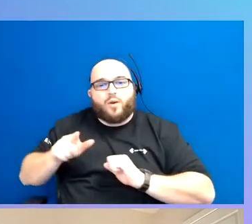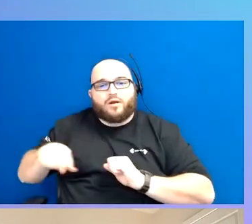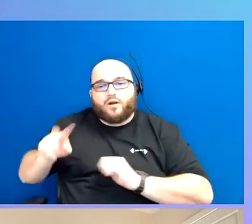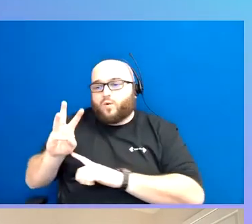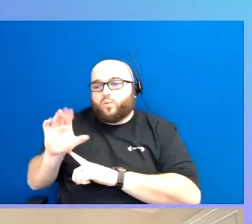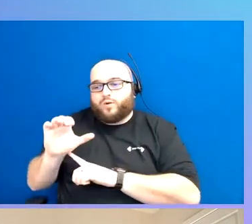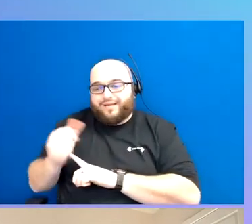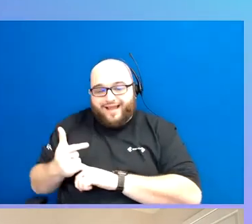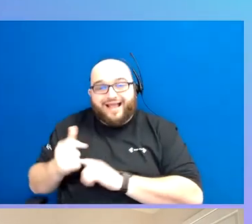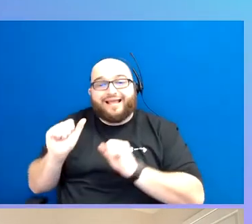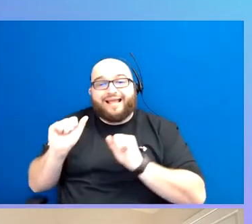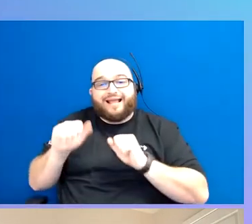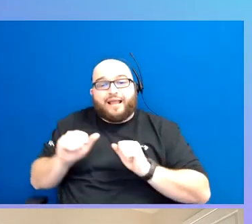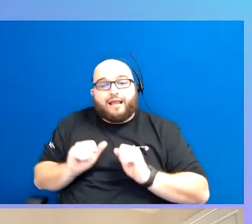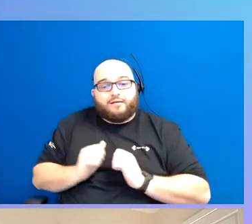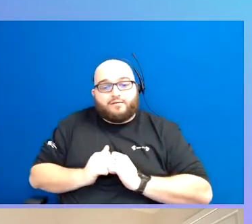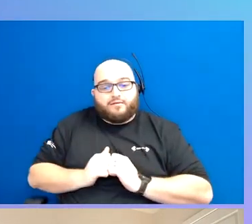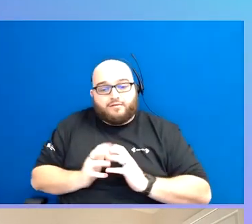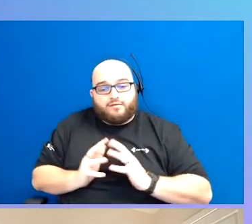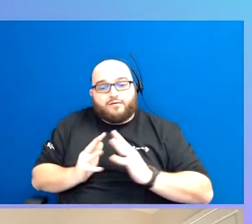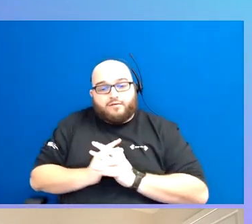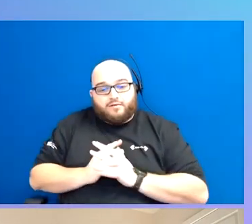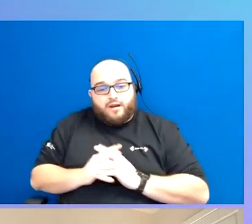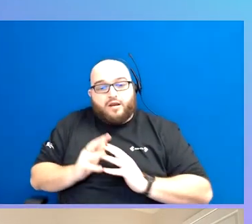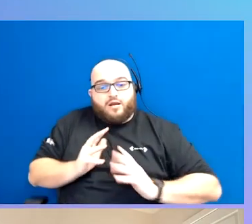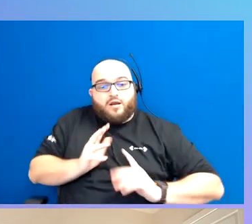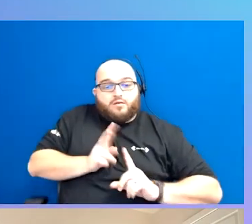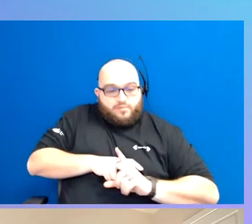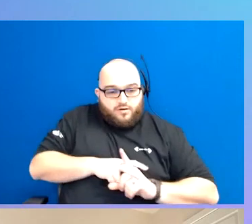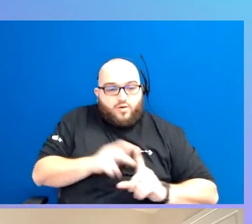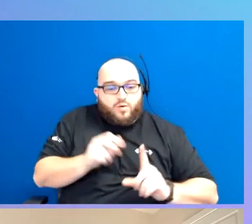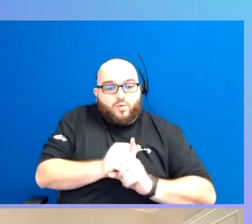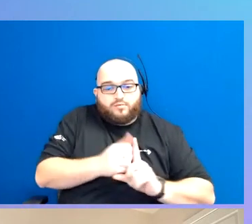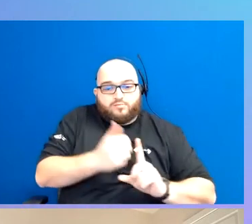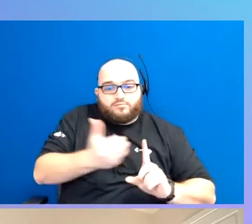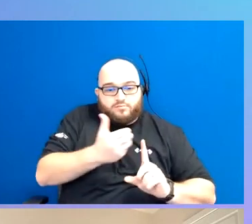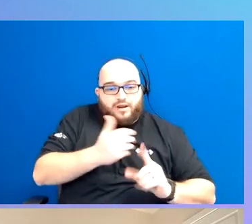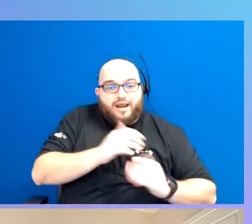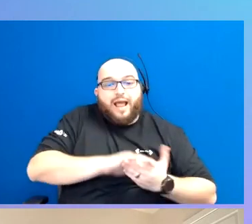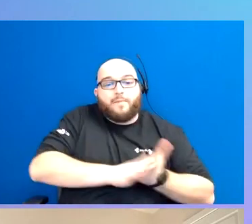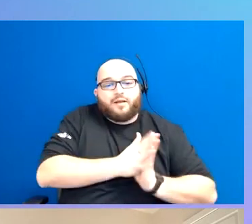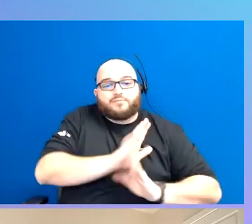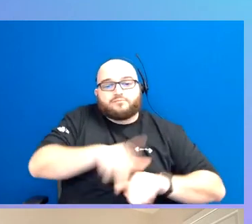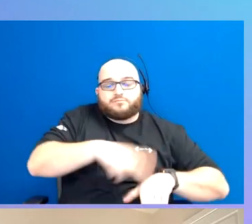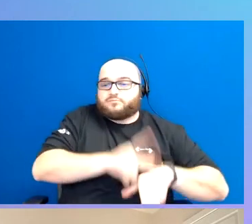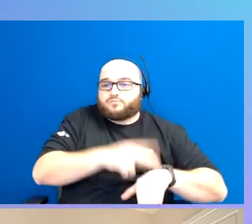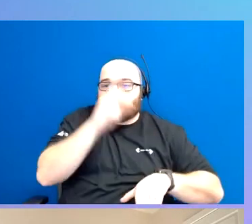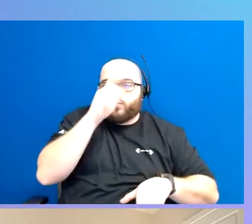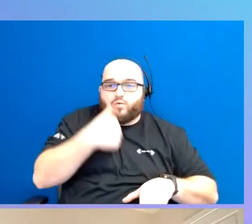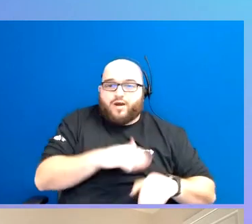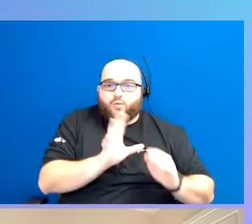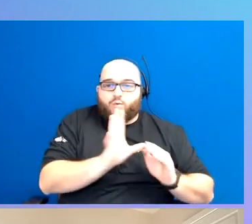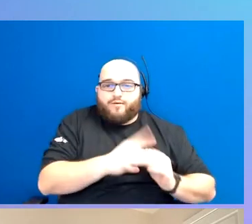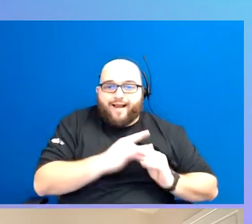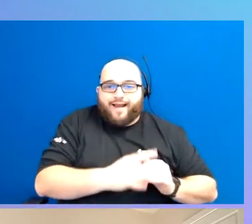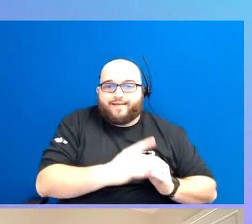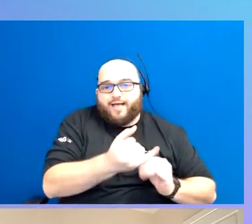or how to accommodate the mobile operating systems into the guidelines, and at the same time,